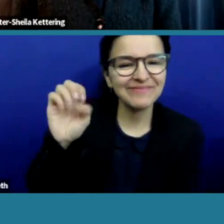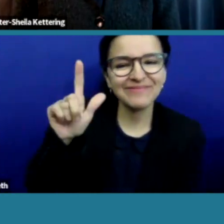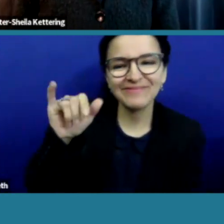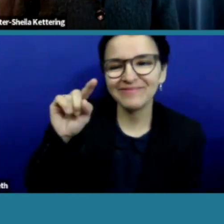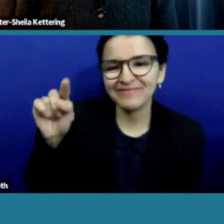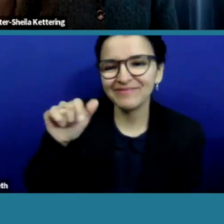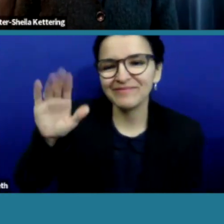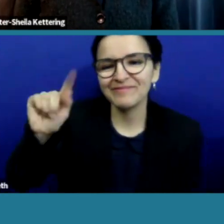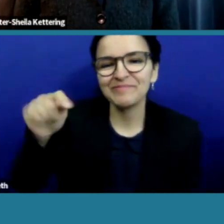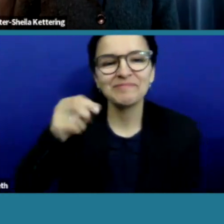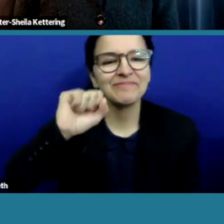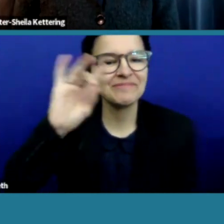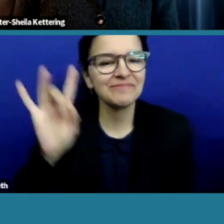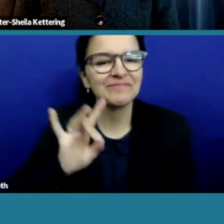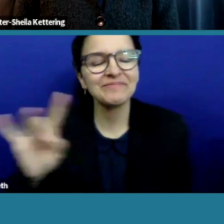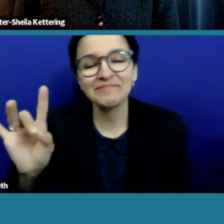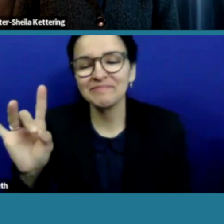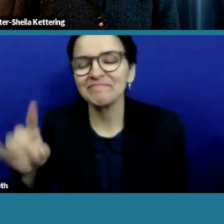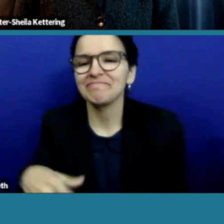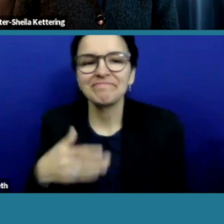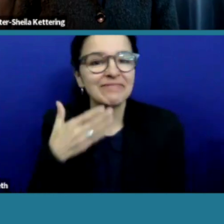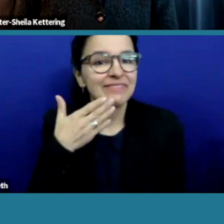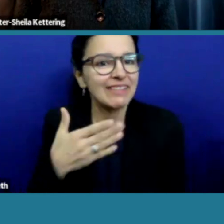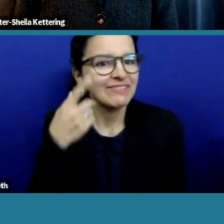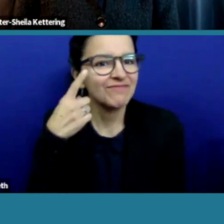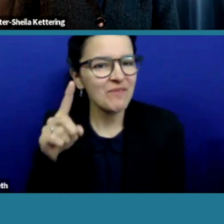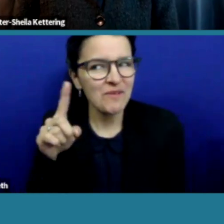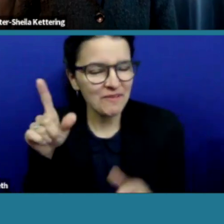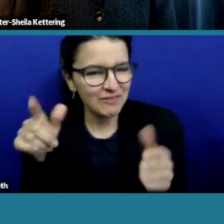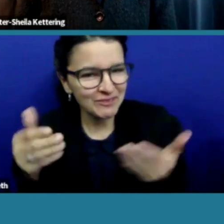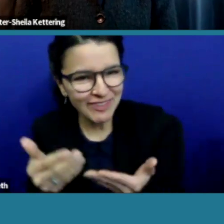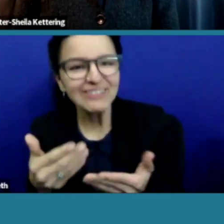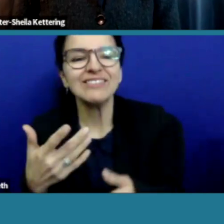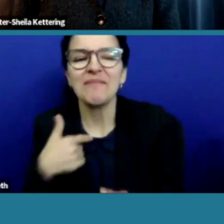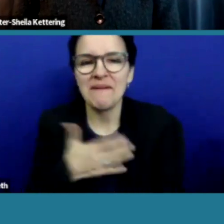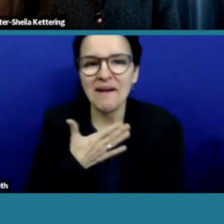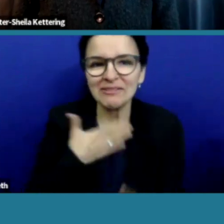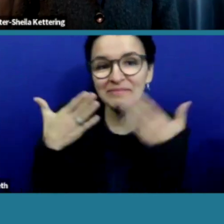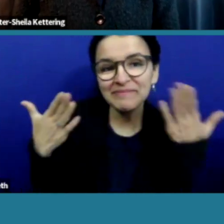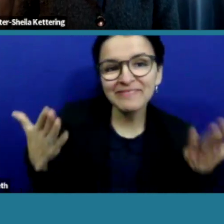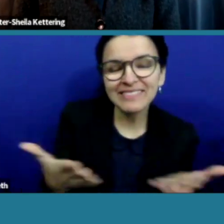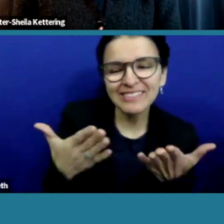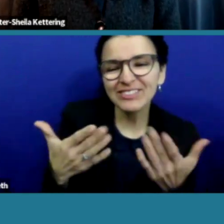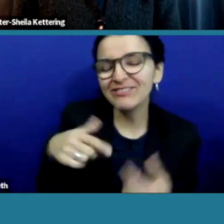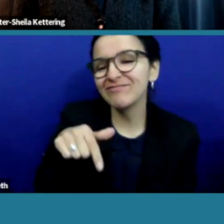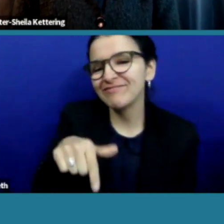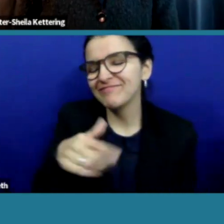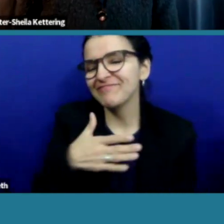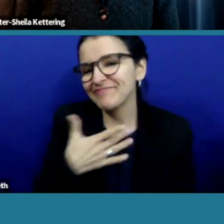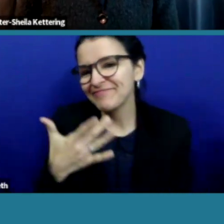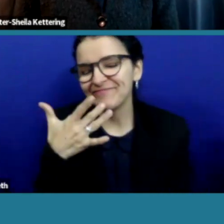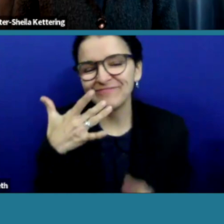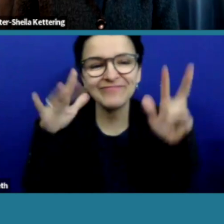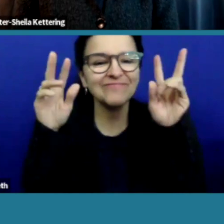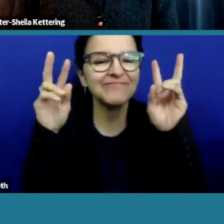Hello, my name is Susan Elizabeth Rangel. This is my name sign, and I want to thank you for inviting me